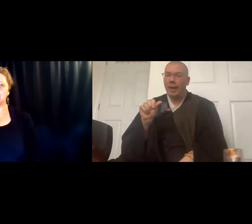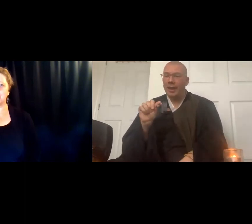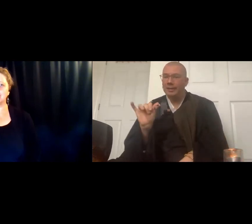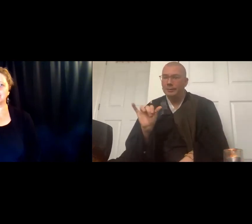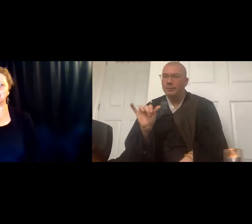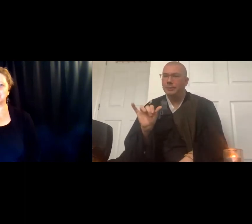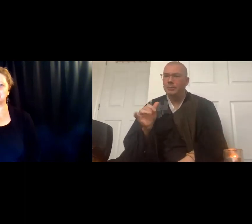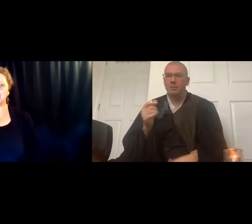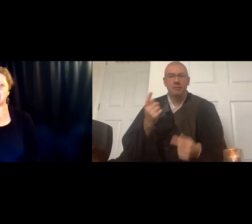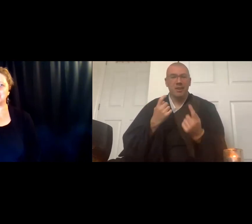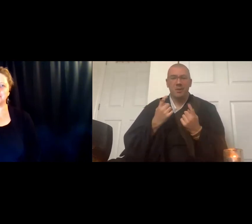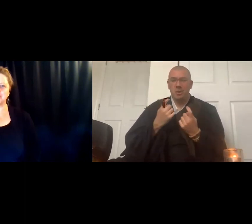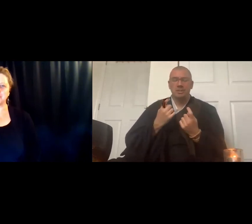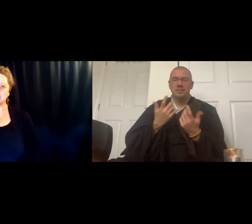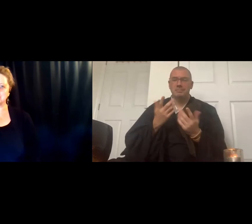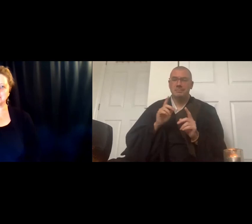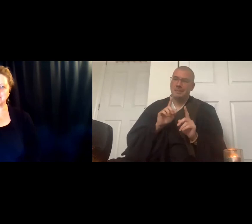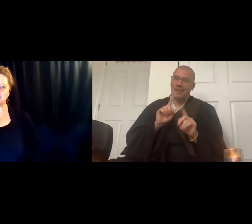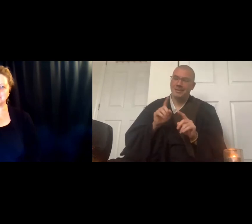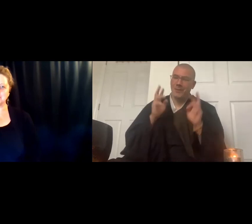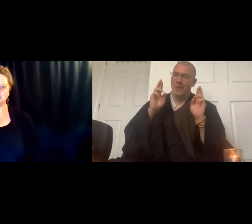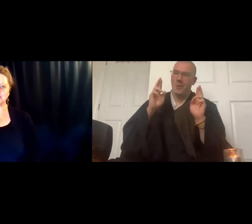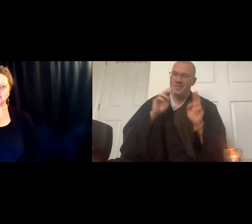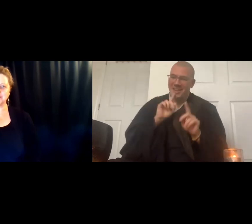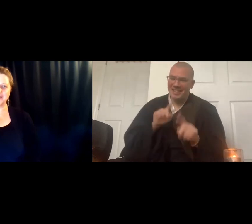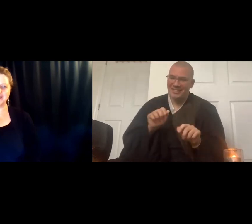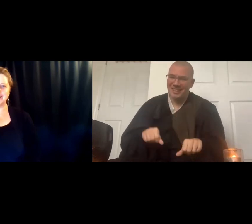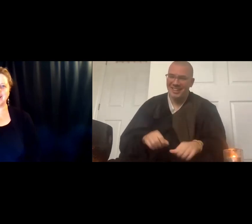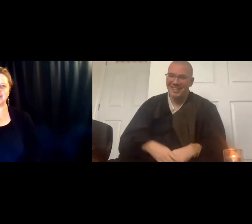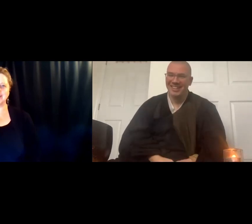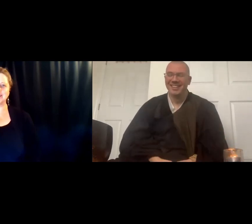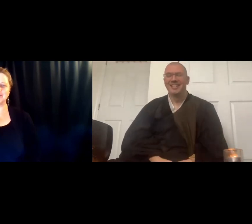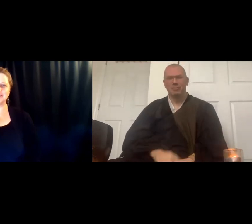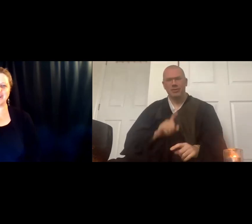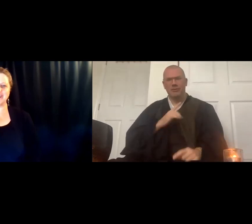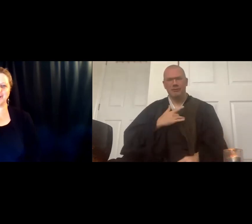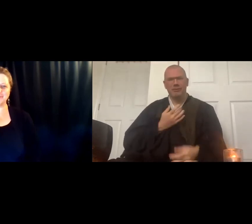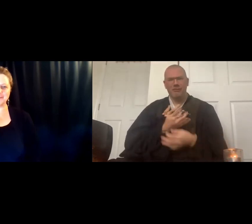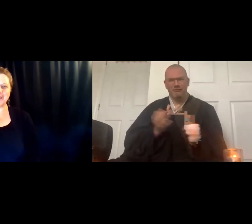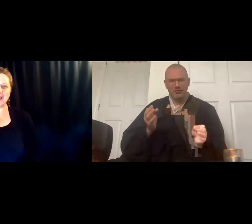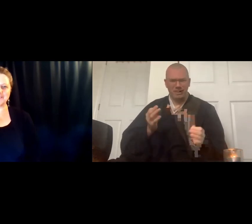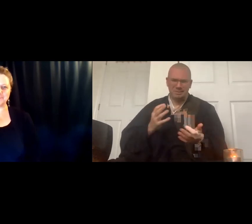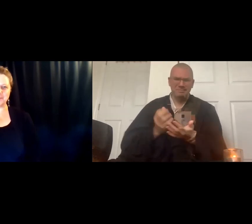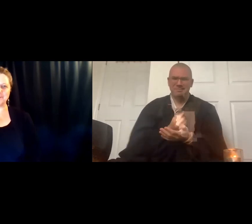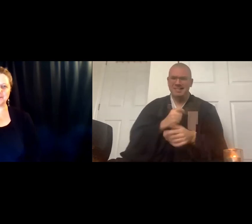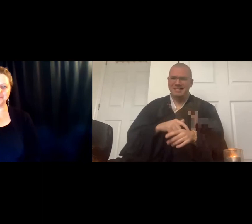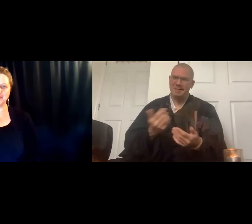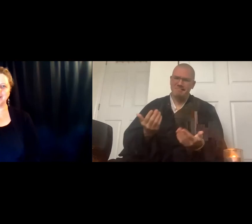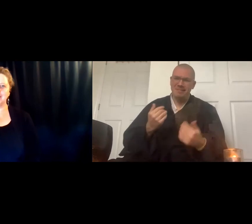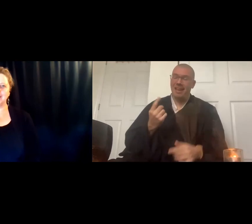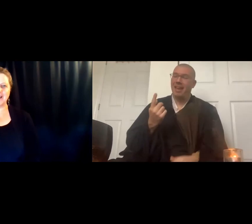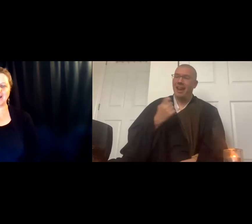So I want to leave some time for questions and answers. Our little Q&A, hopefully we have some